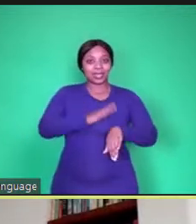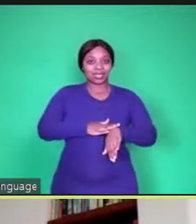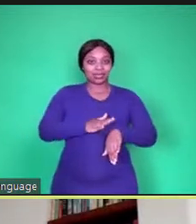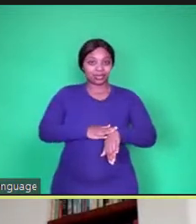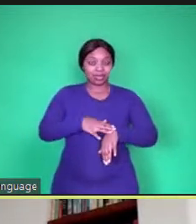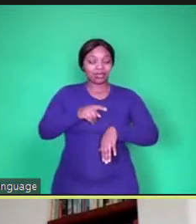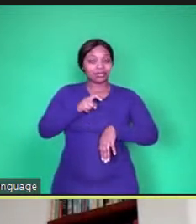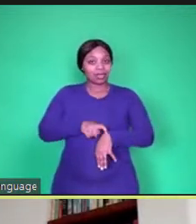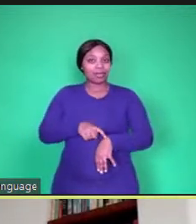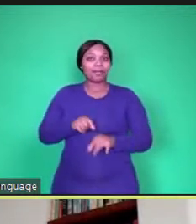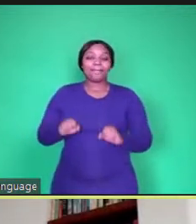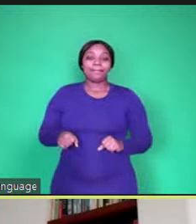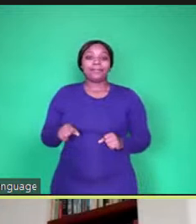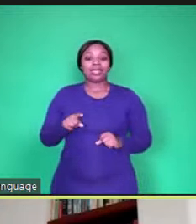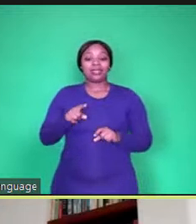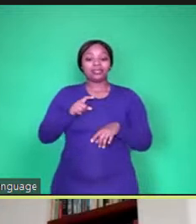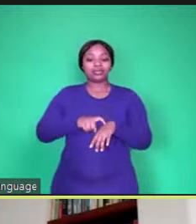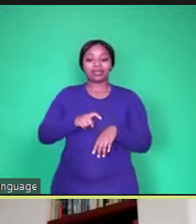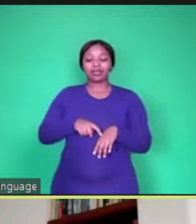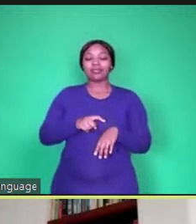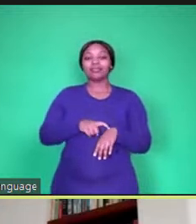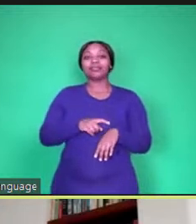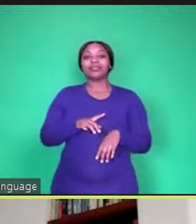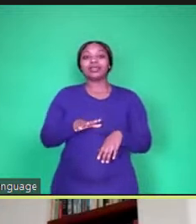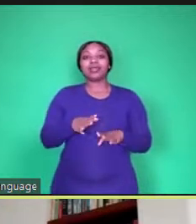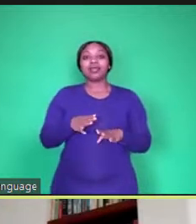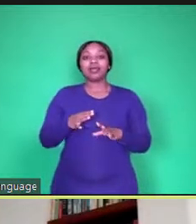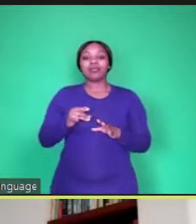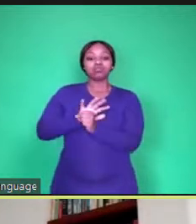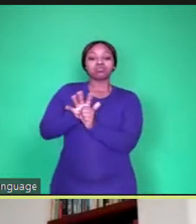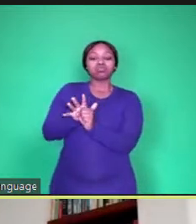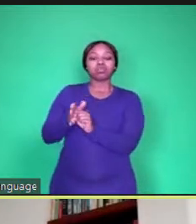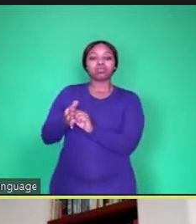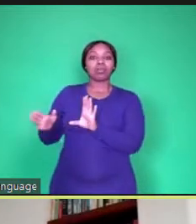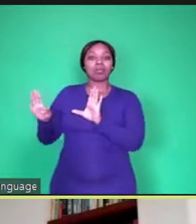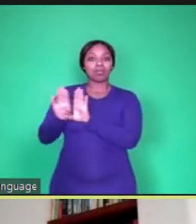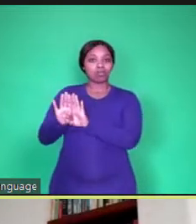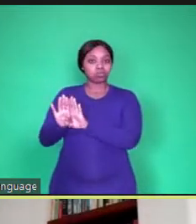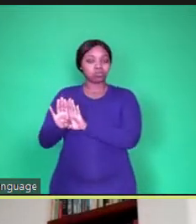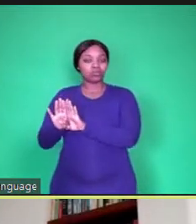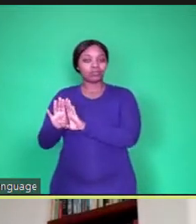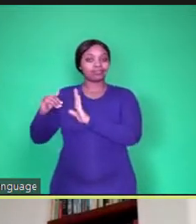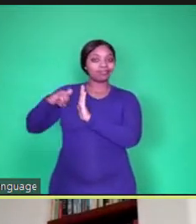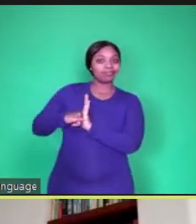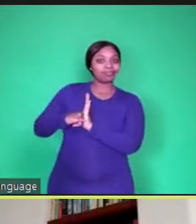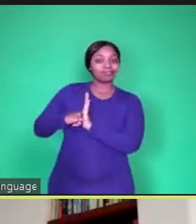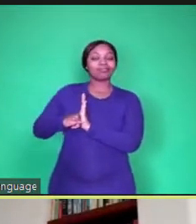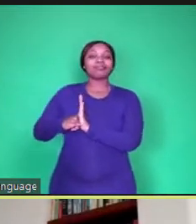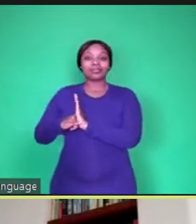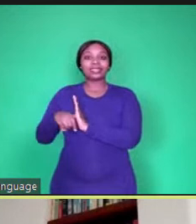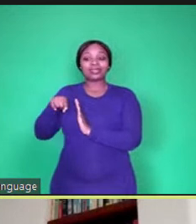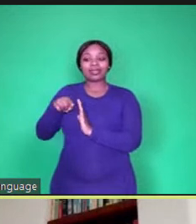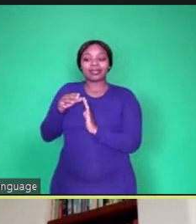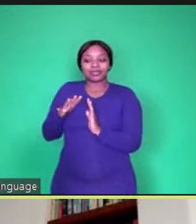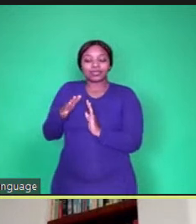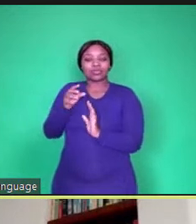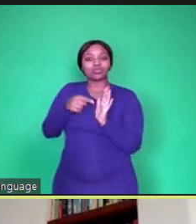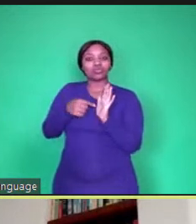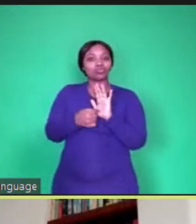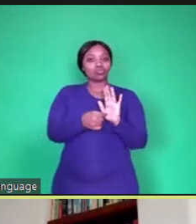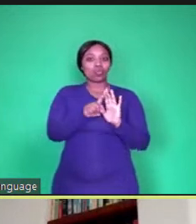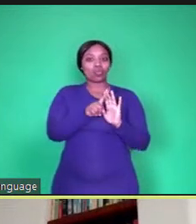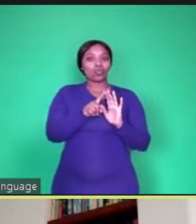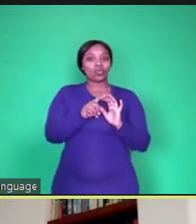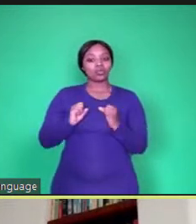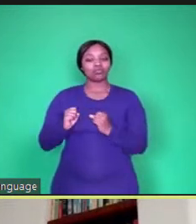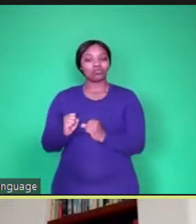the COVID lockdowns last year provides strong evidence that would dispel these doubts. As you will recall,